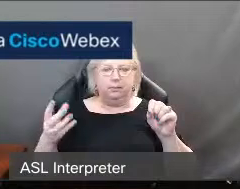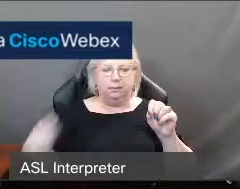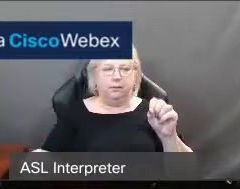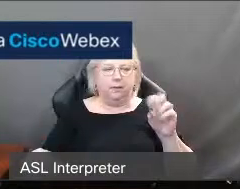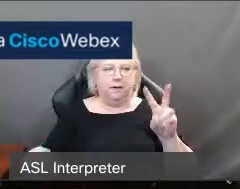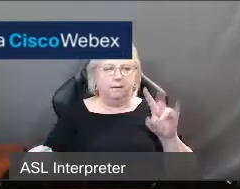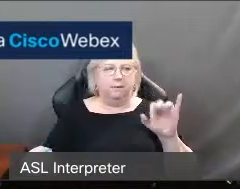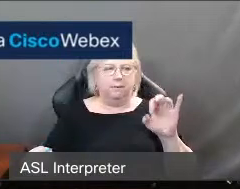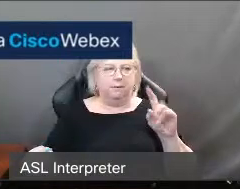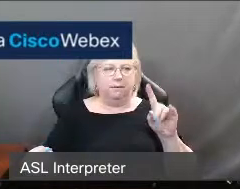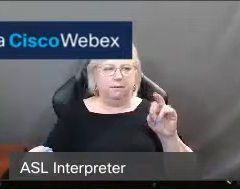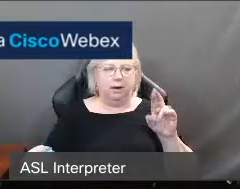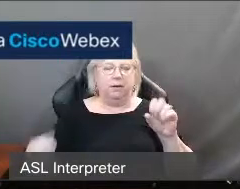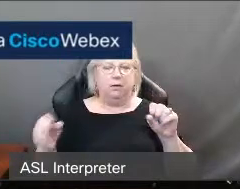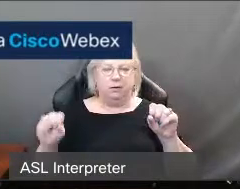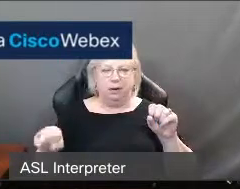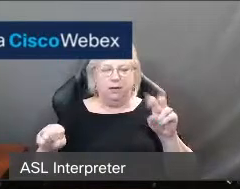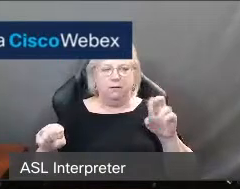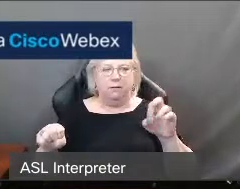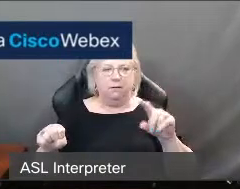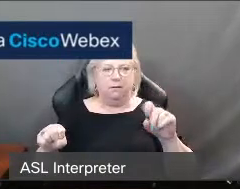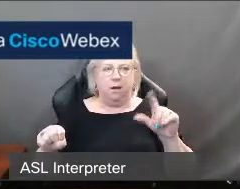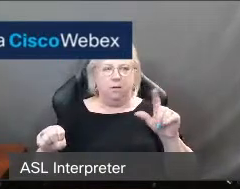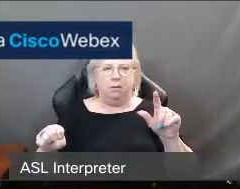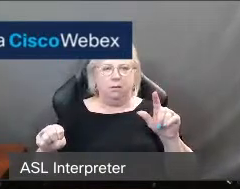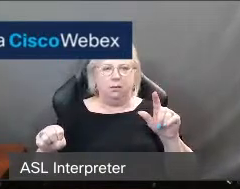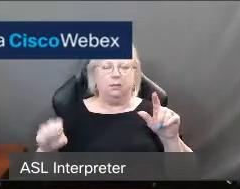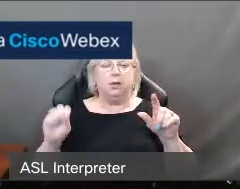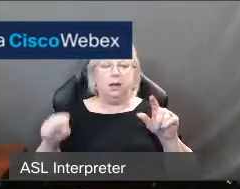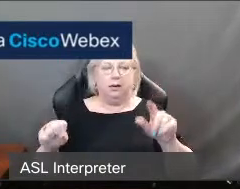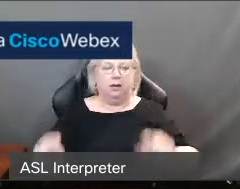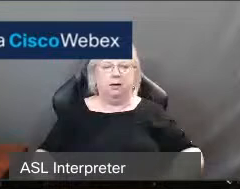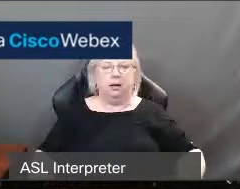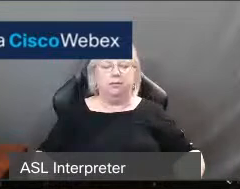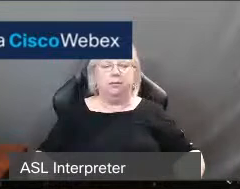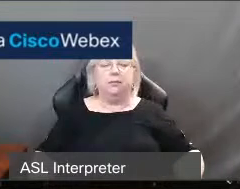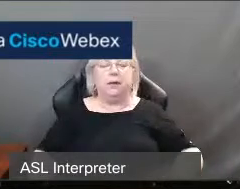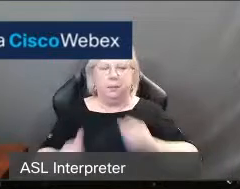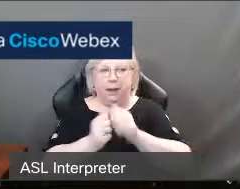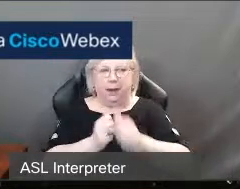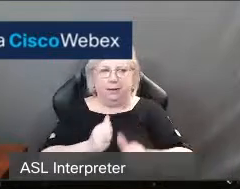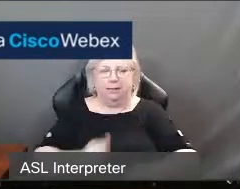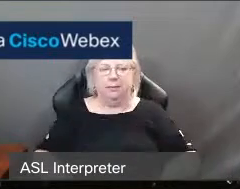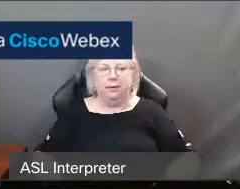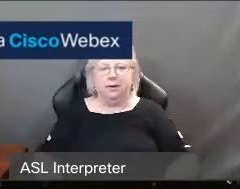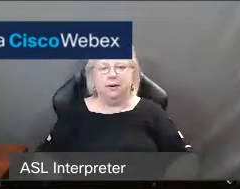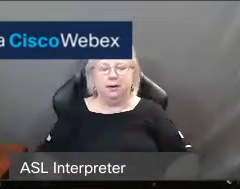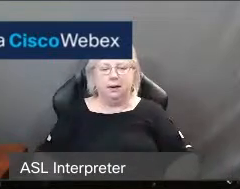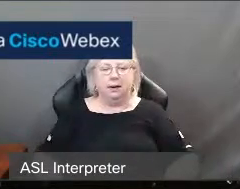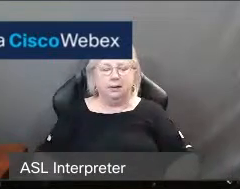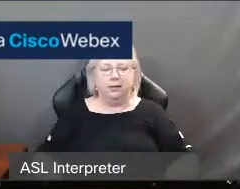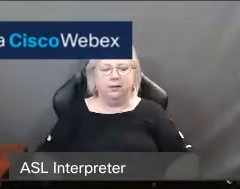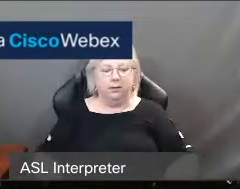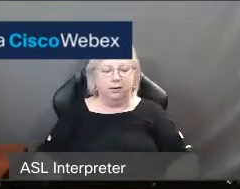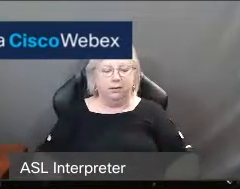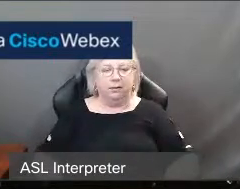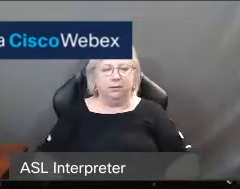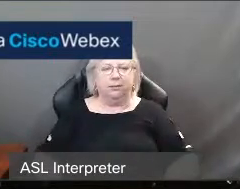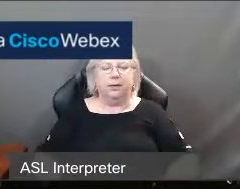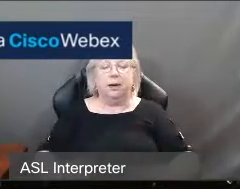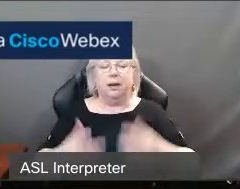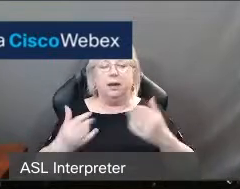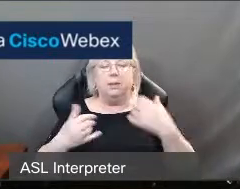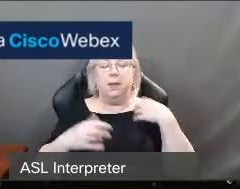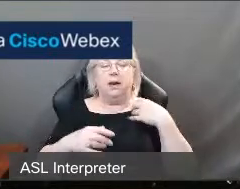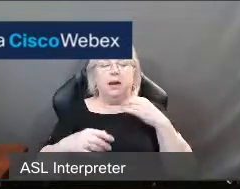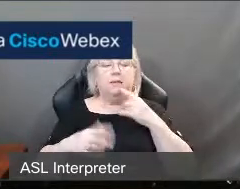Vickers, Yes. and Vogel. Yes. Motion passes. Okay, great, thank you. At this time,